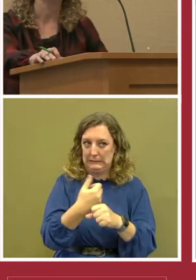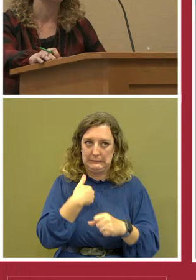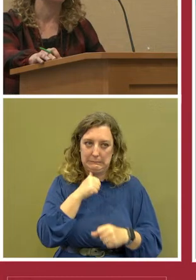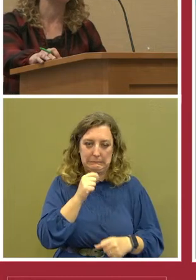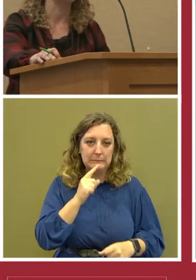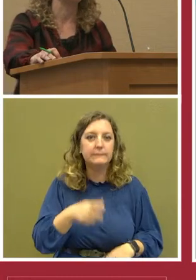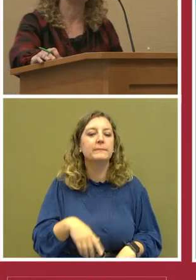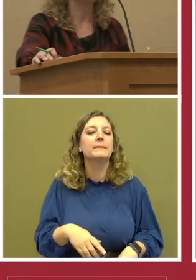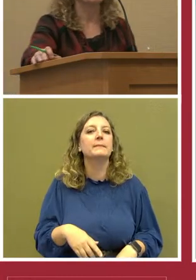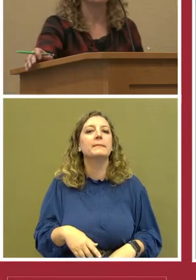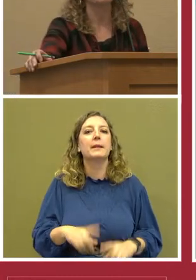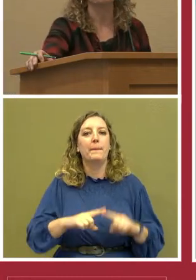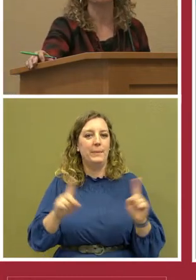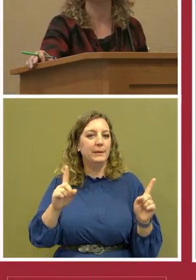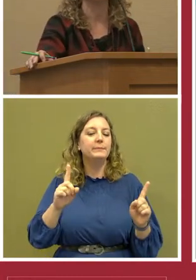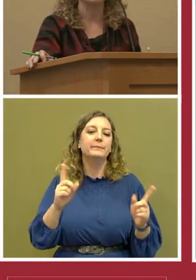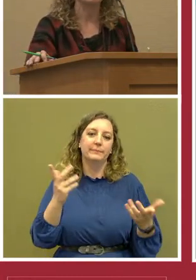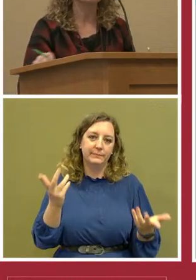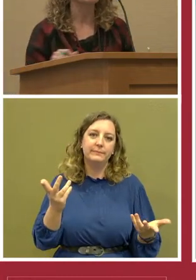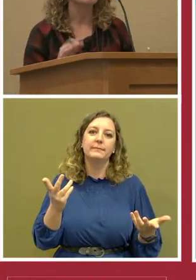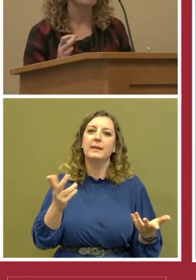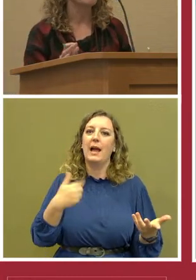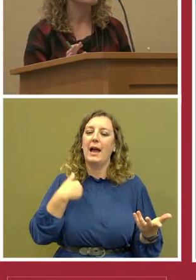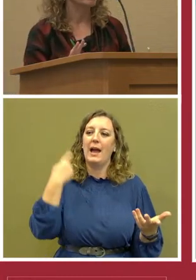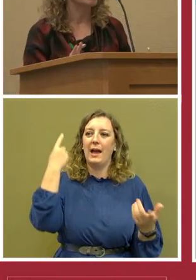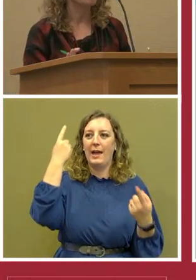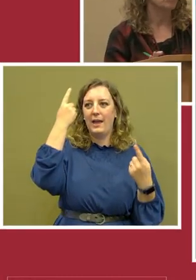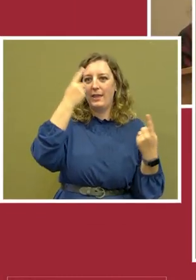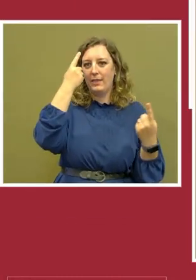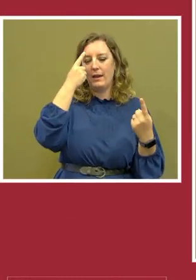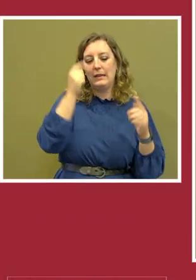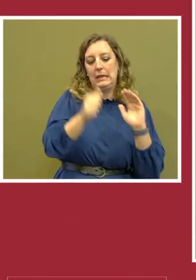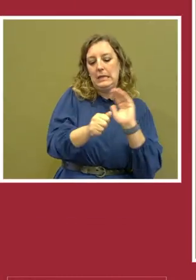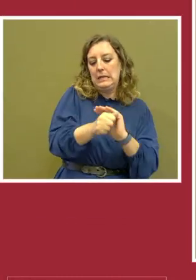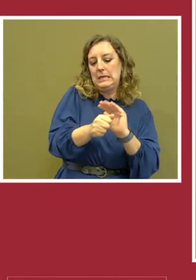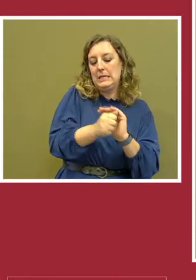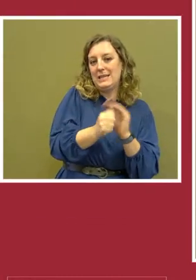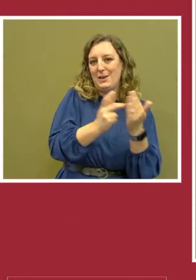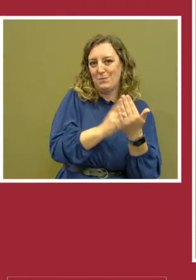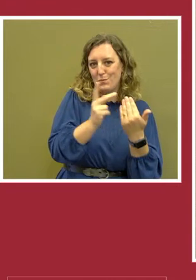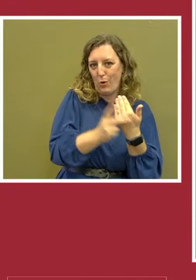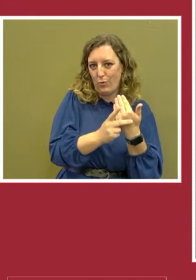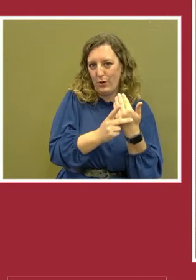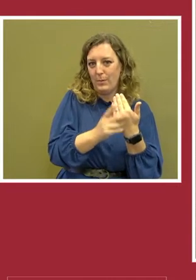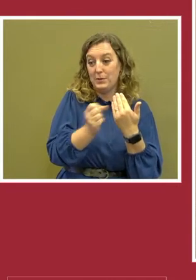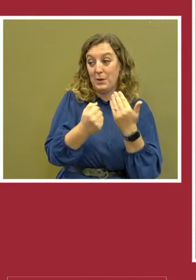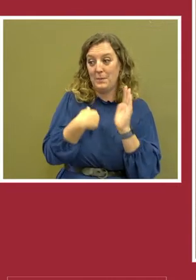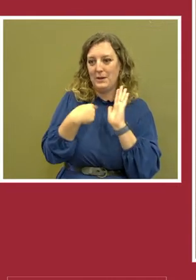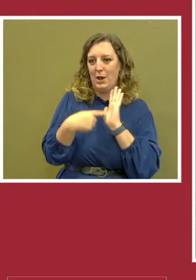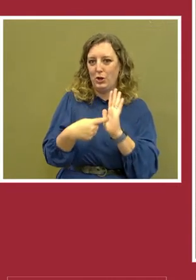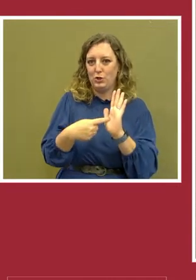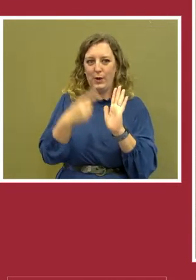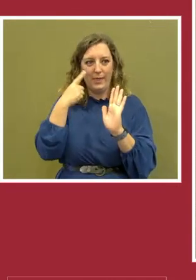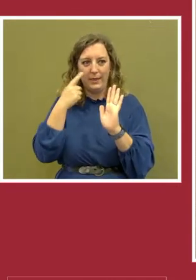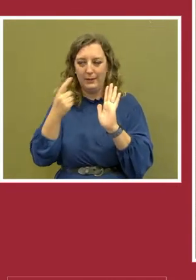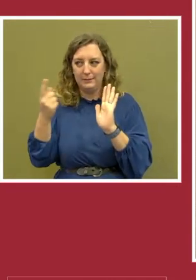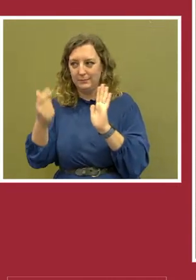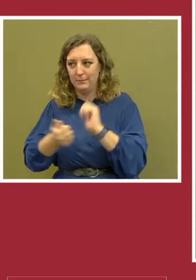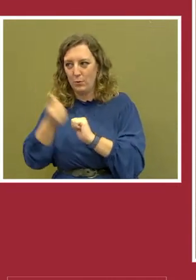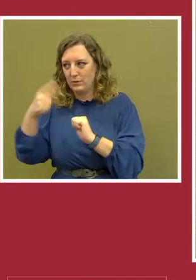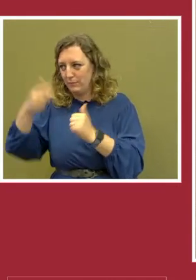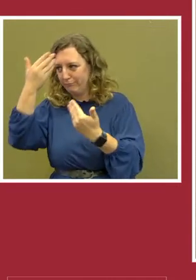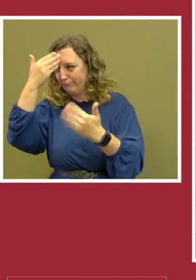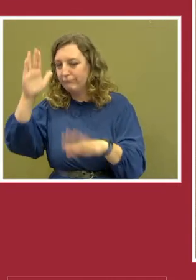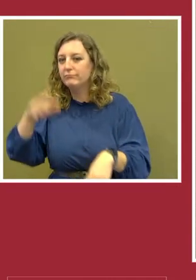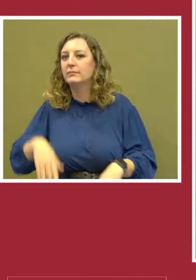don't know. But it is really, I always thought it as the hidden program. And so I'm about to reveal something I don't think most of you know, because I